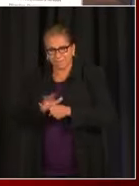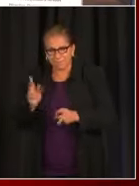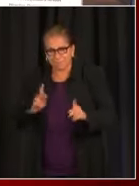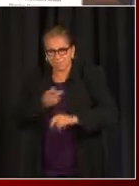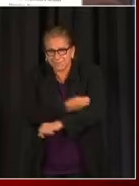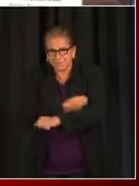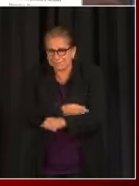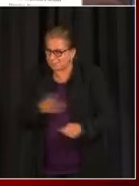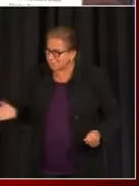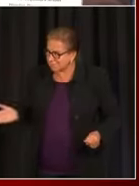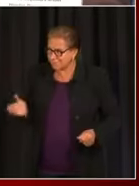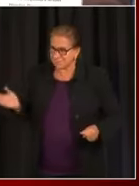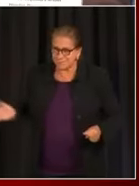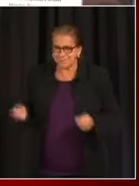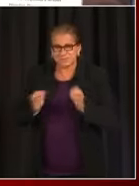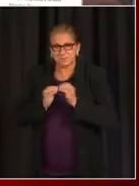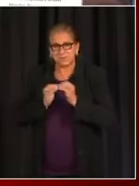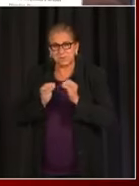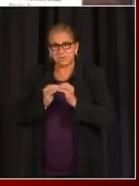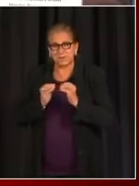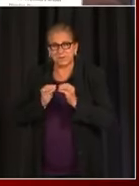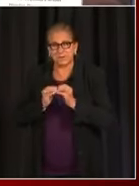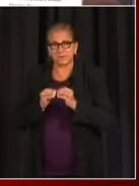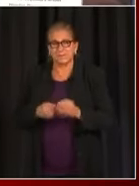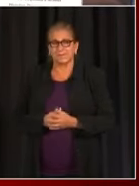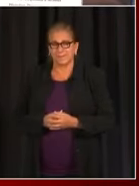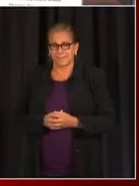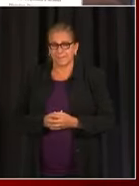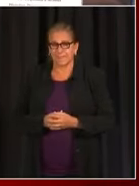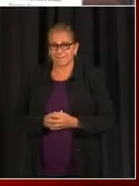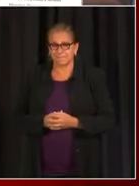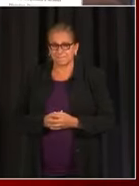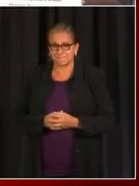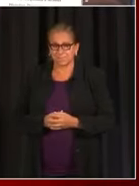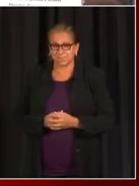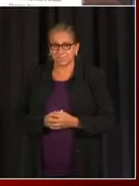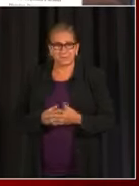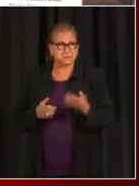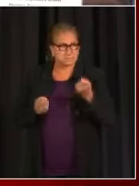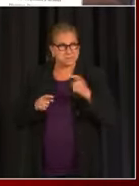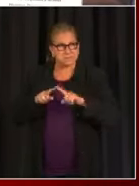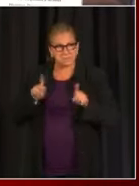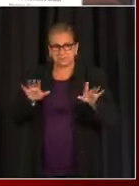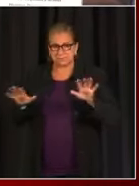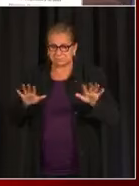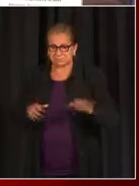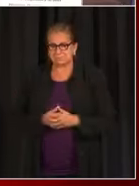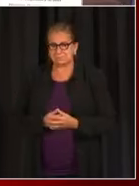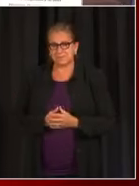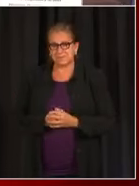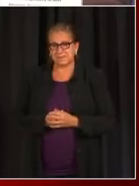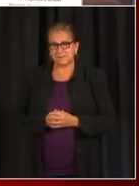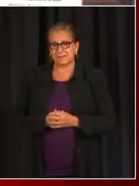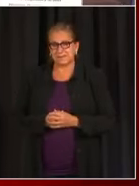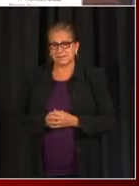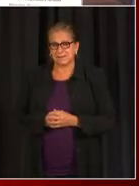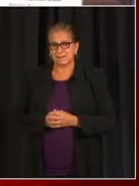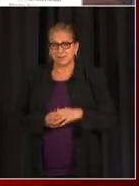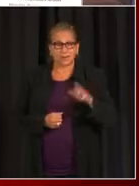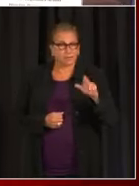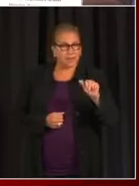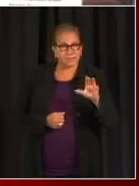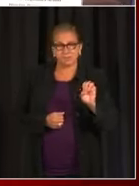are not our population that's over the age of 65. We see very little difference in race, ethnic, and